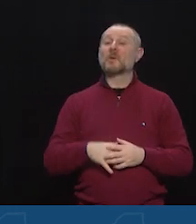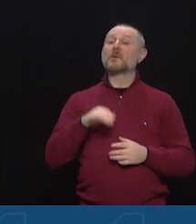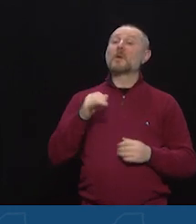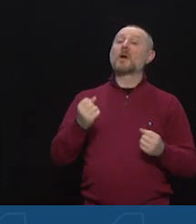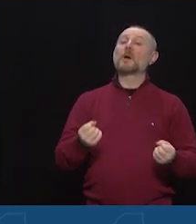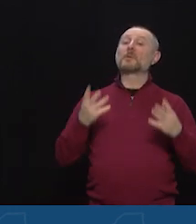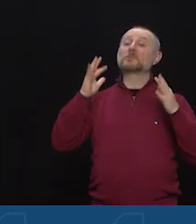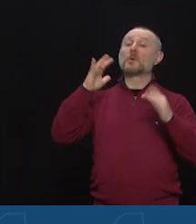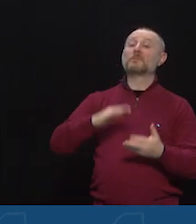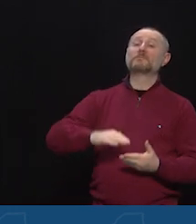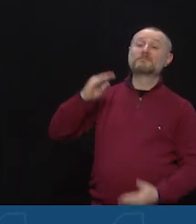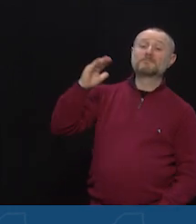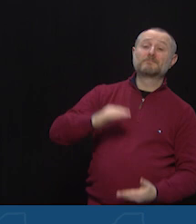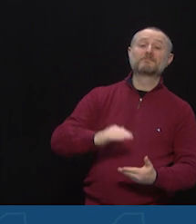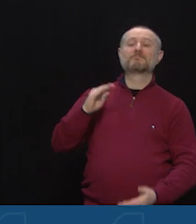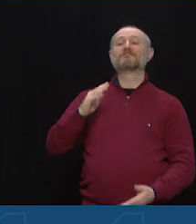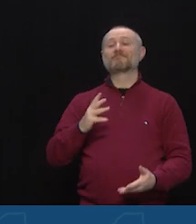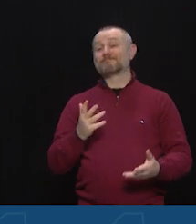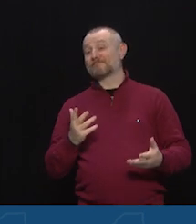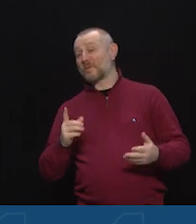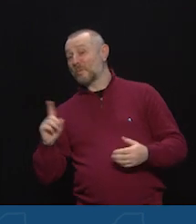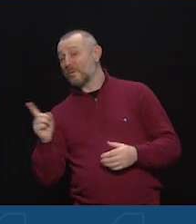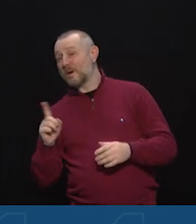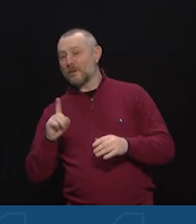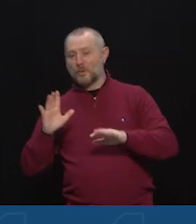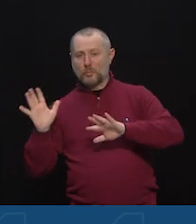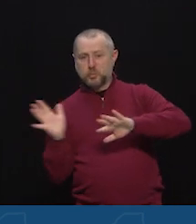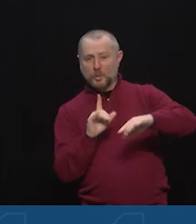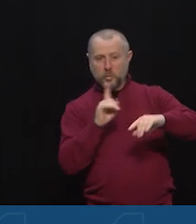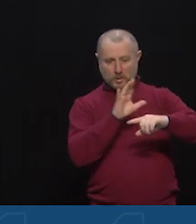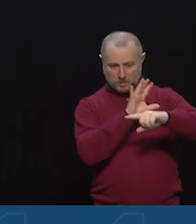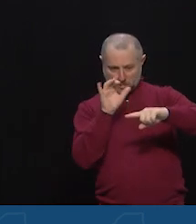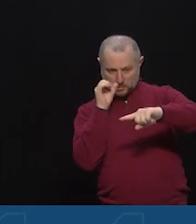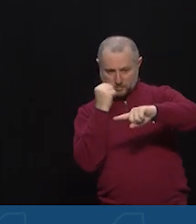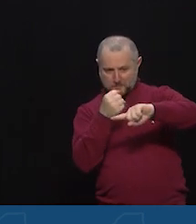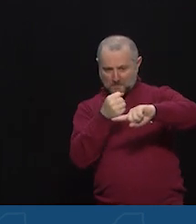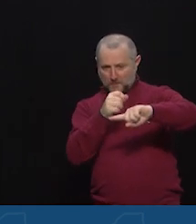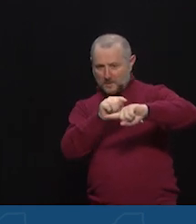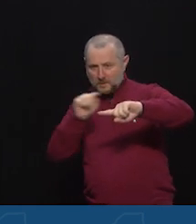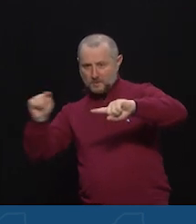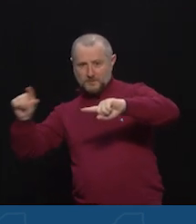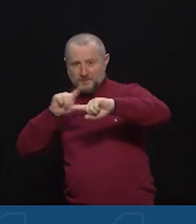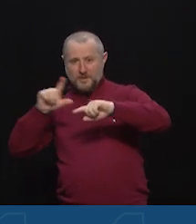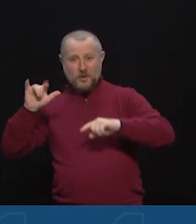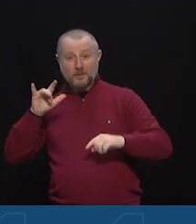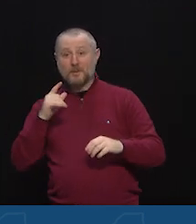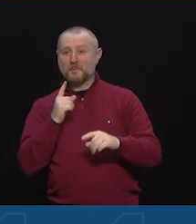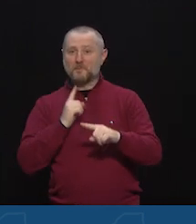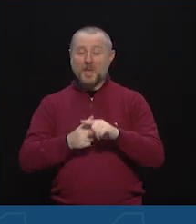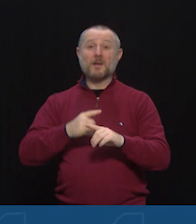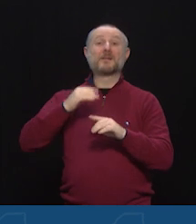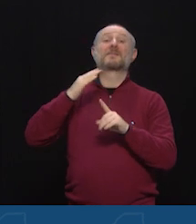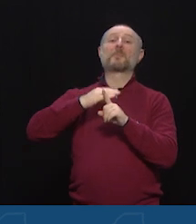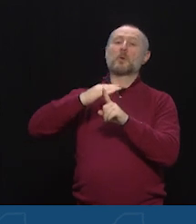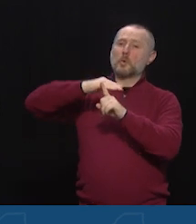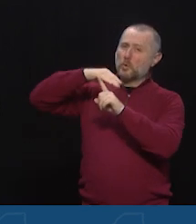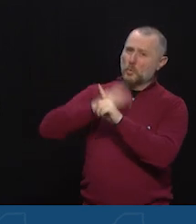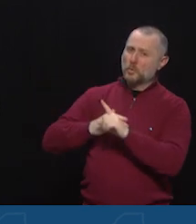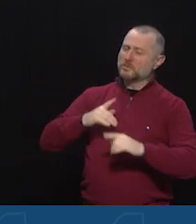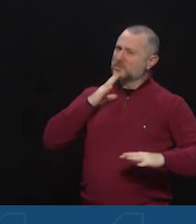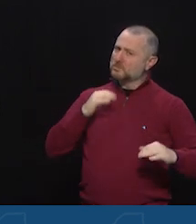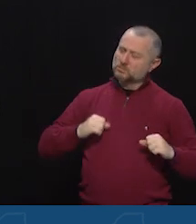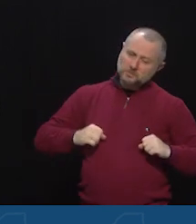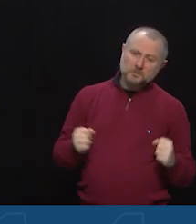it, the amount of accumulation, and the fact that we will have freezing temperatures over the next couple of